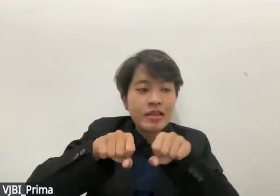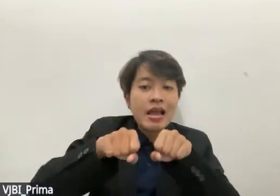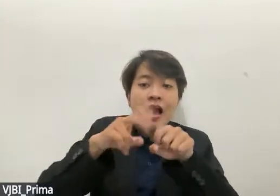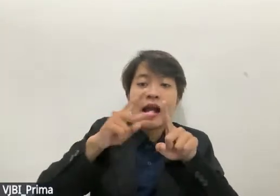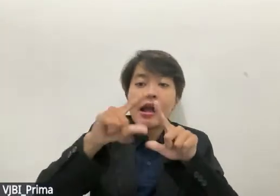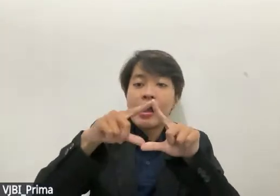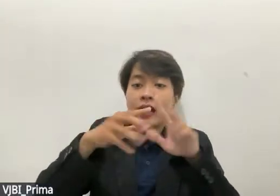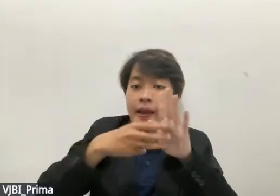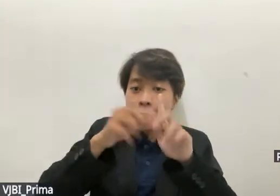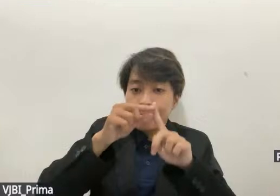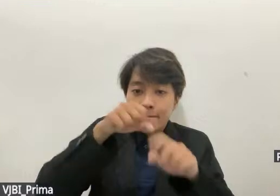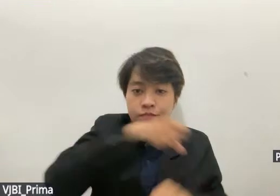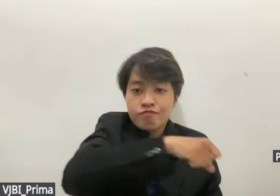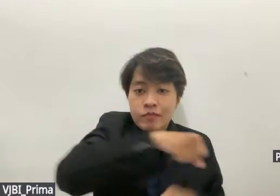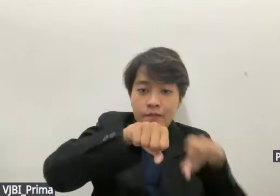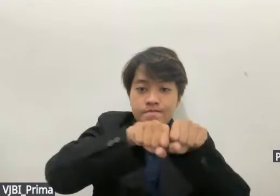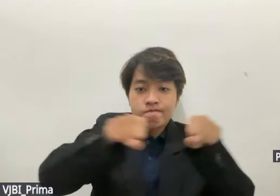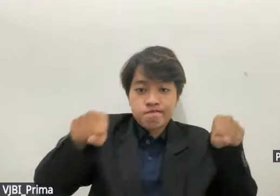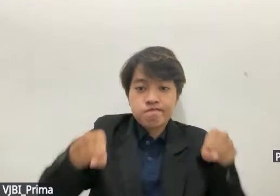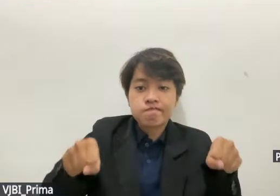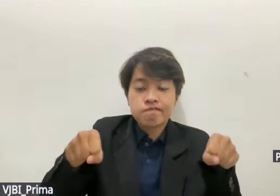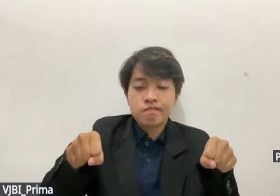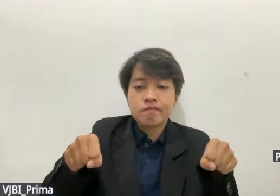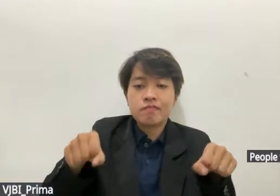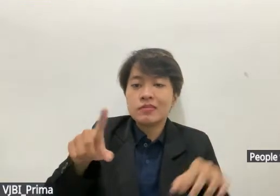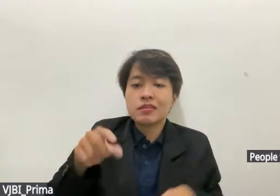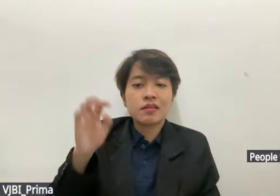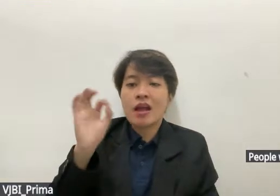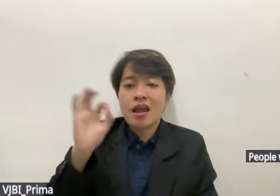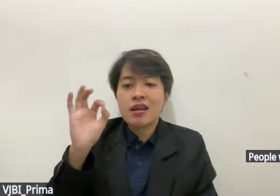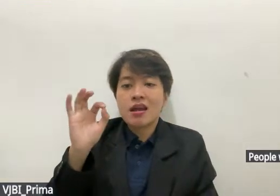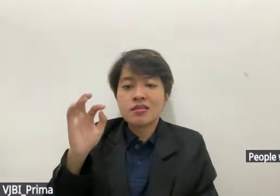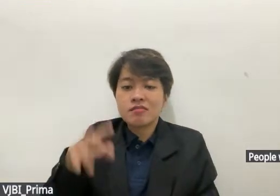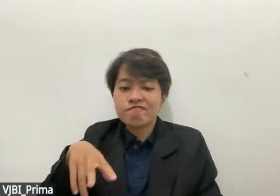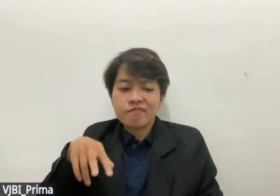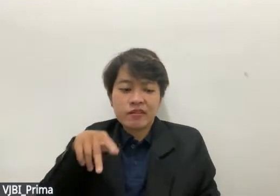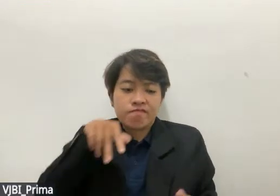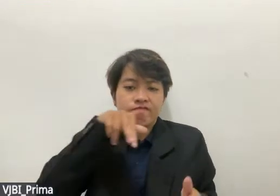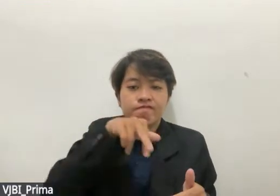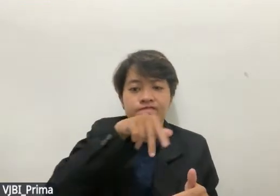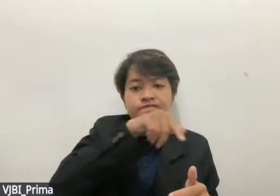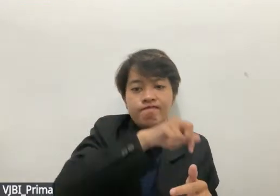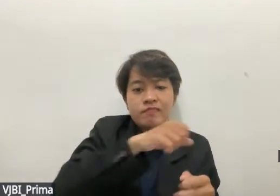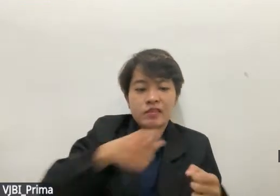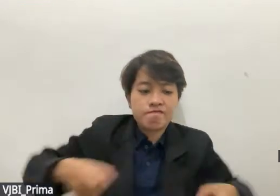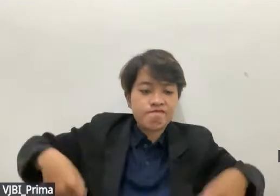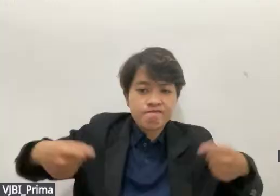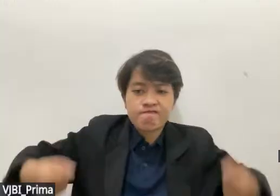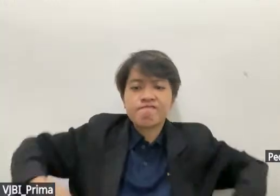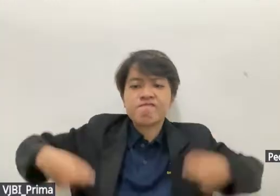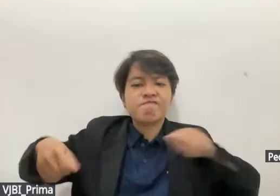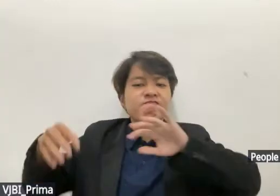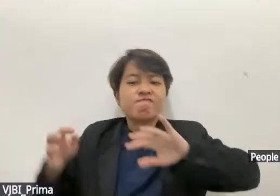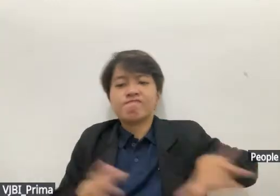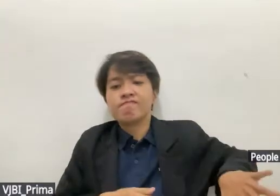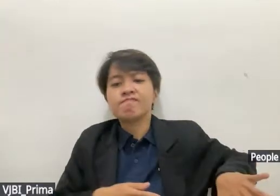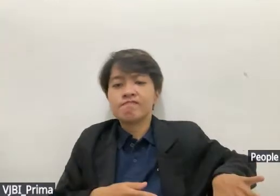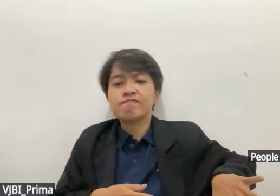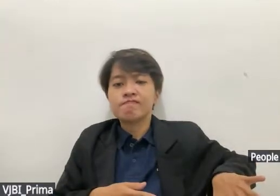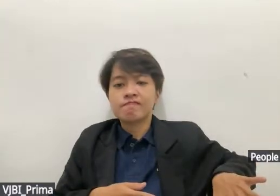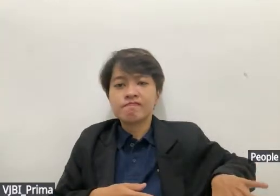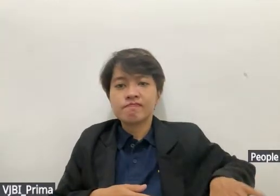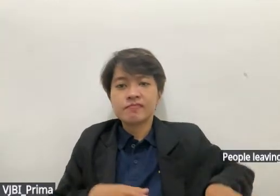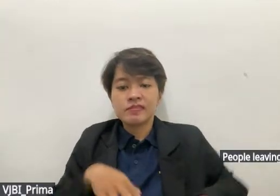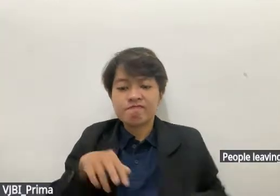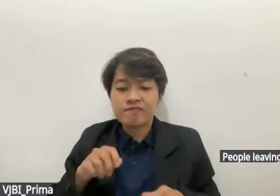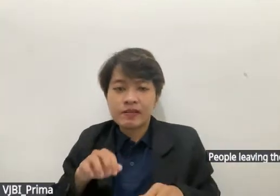the steps of Congress, people leaving their wheelchairs at the bottom and crawling up